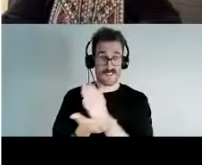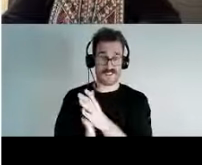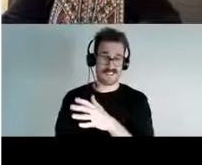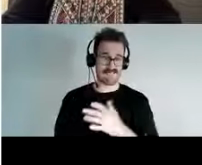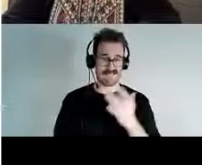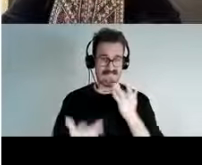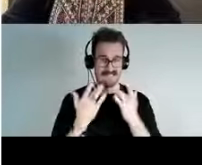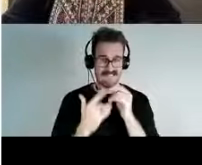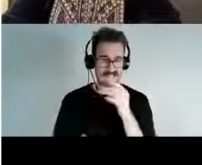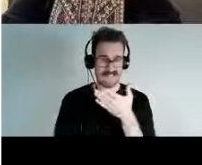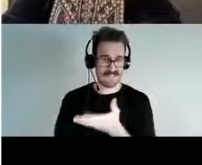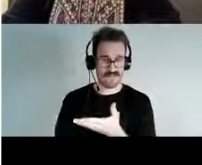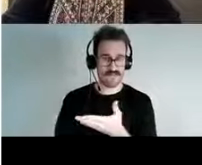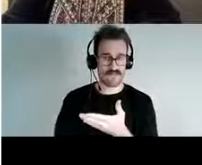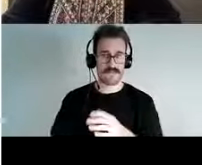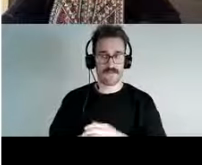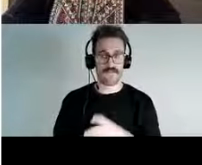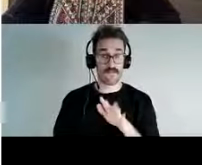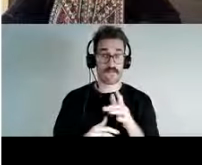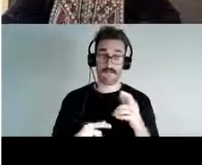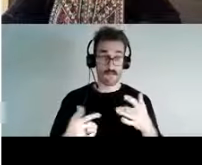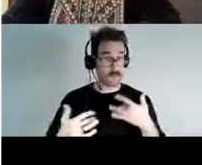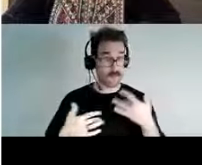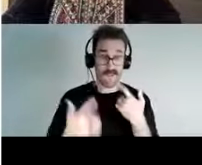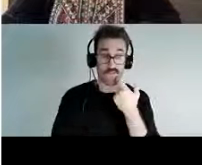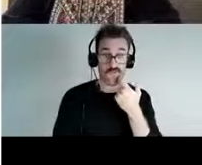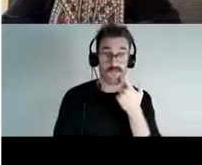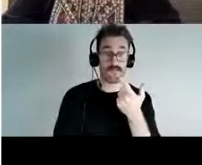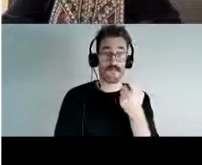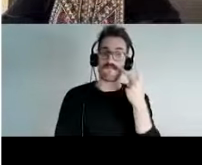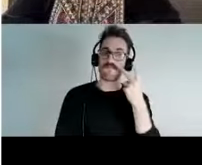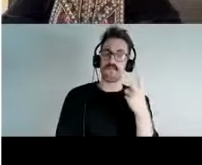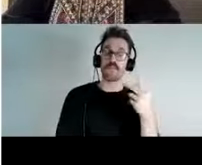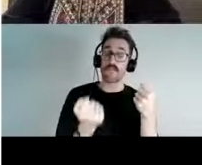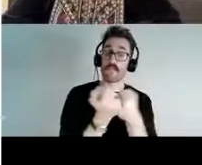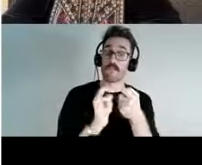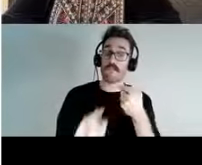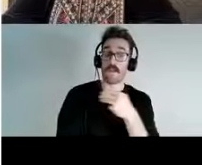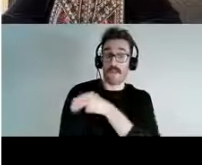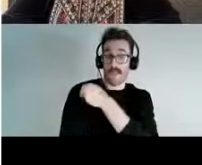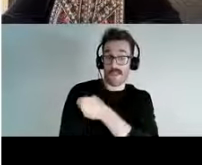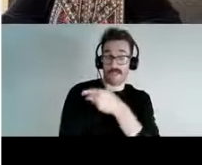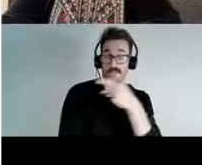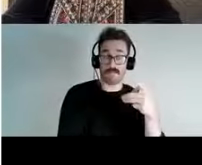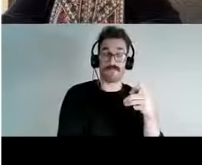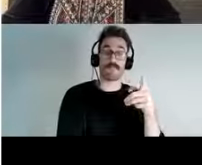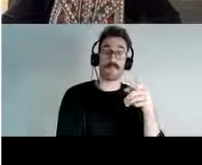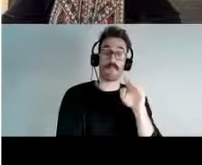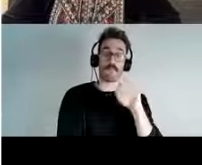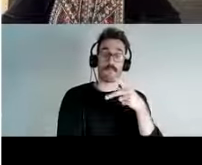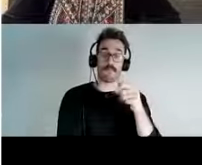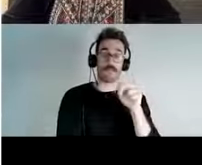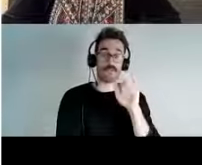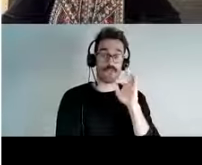Most excitingly and recently, there was support from the Manitoba Senator, Patricia Bovey, who called